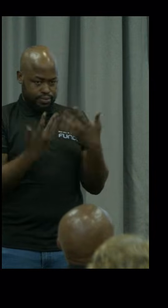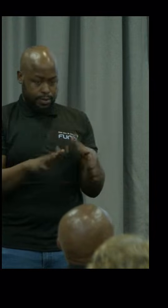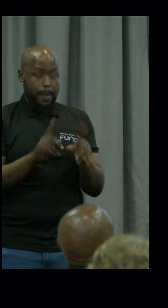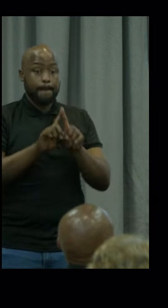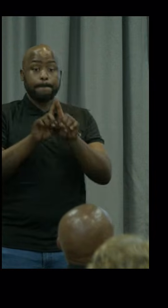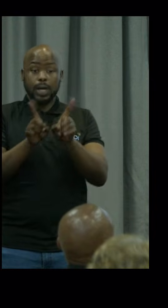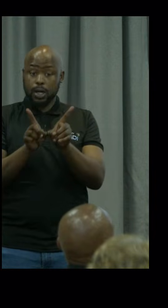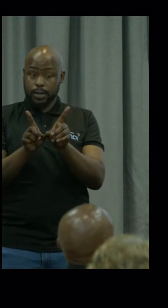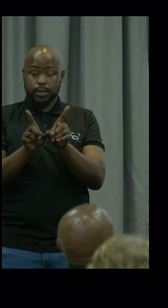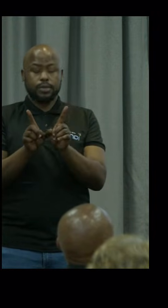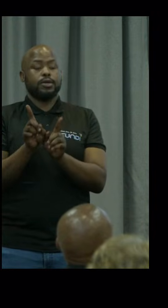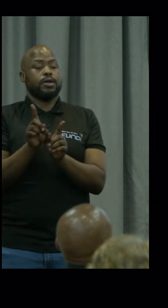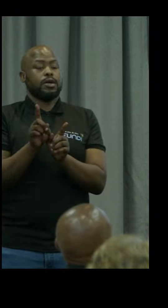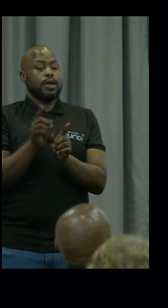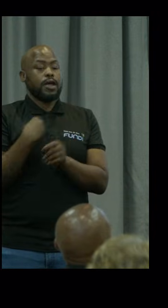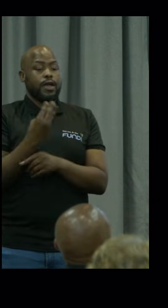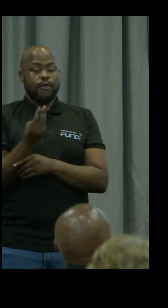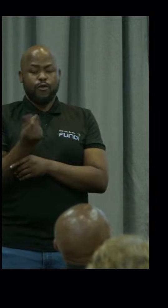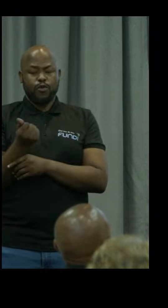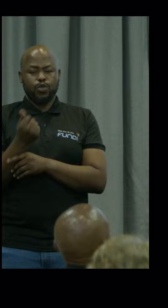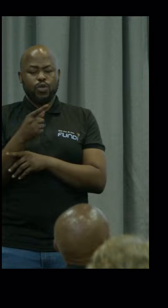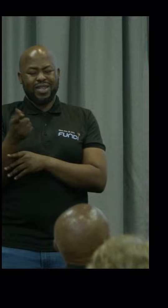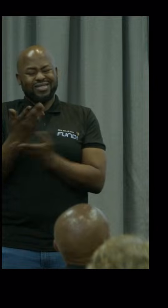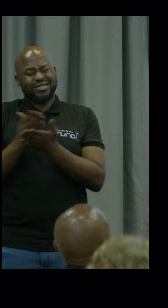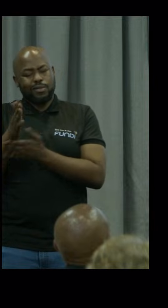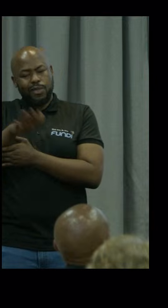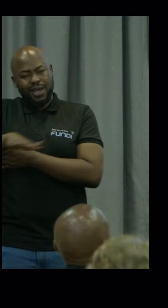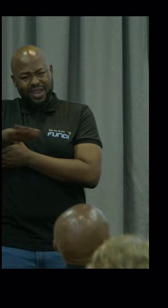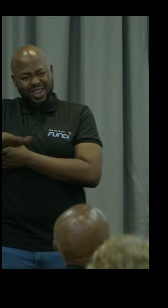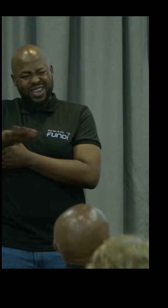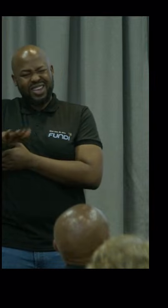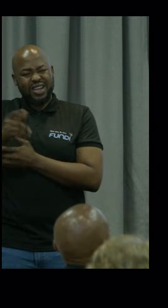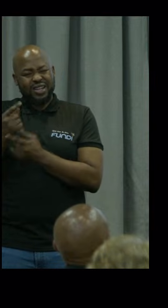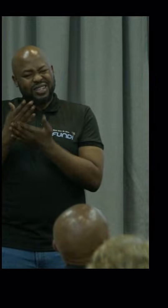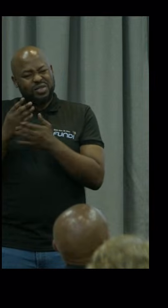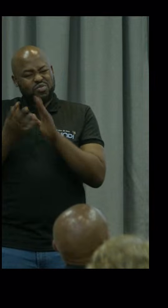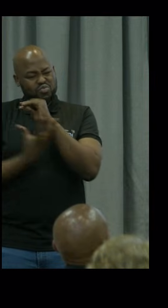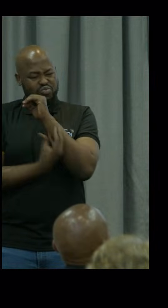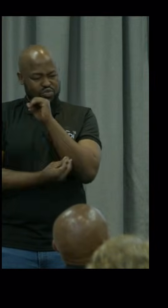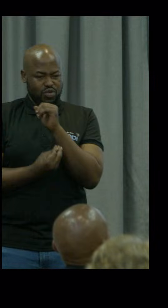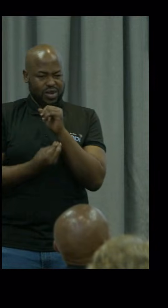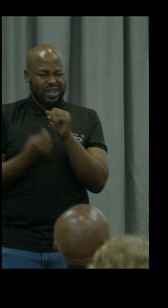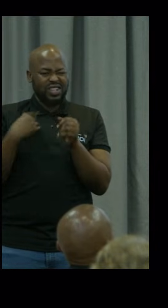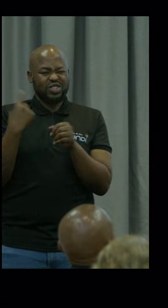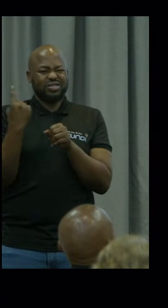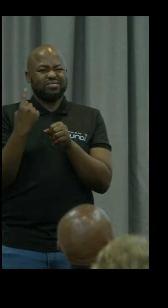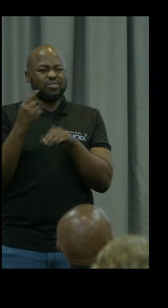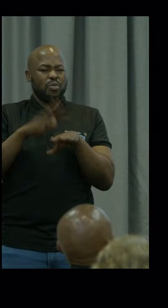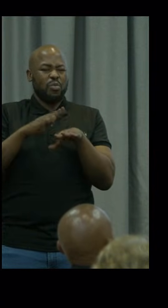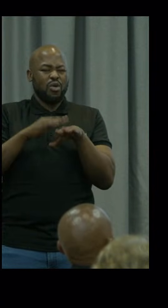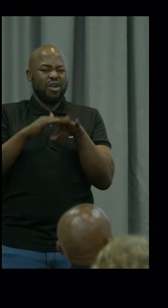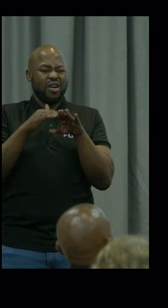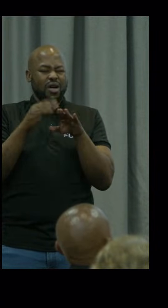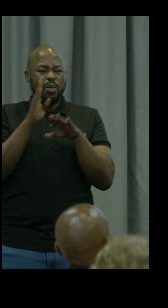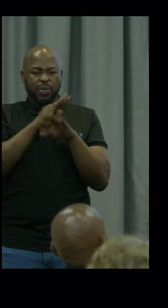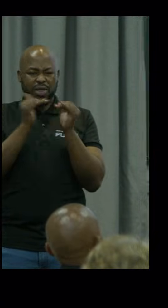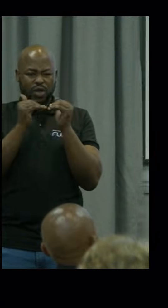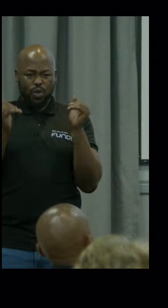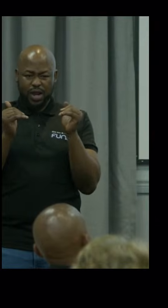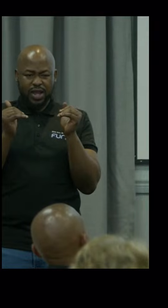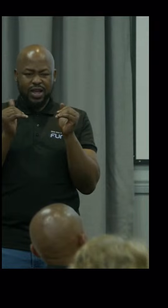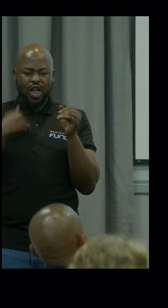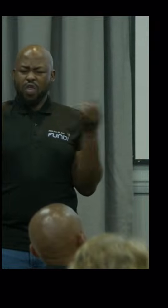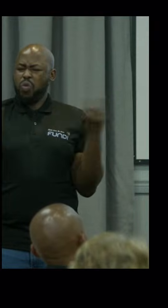But in few, if any places, is it clearly pro-poor. It's very much an equality-oriented model. It's not